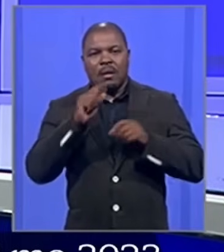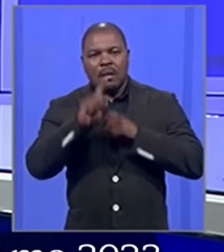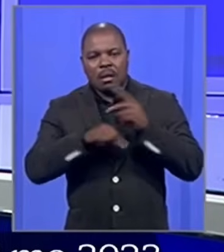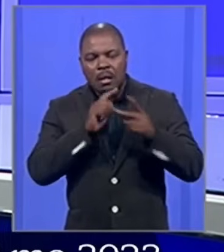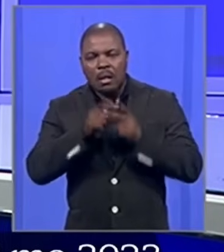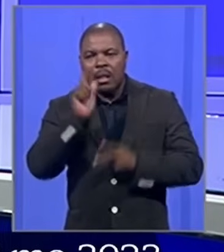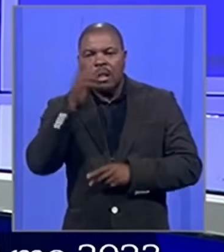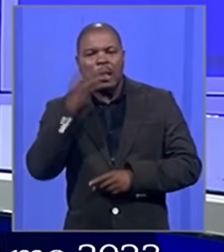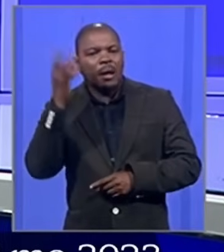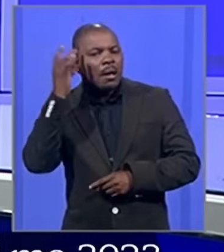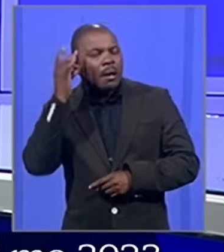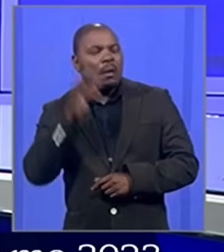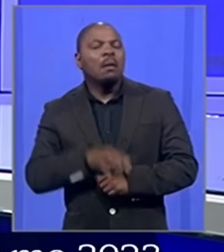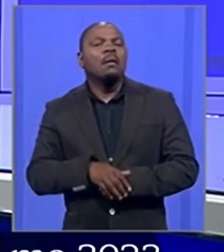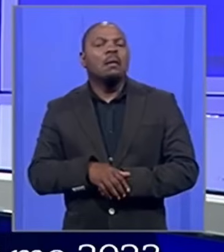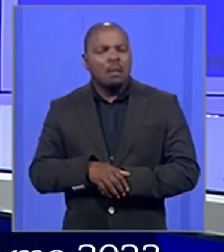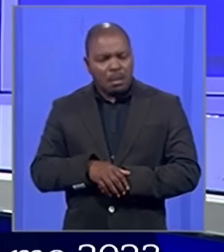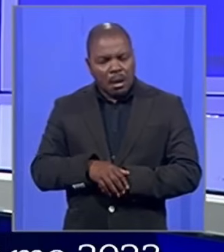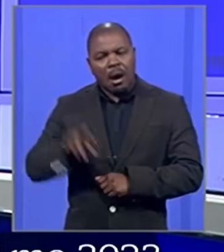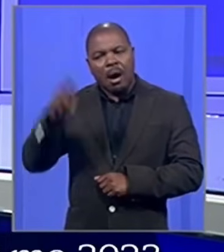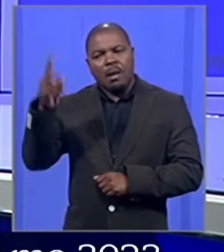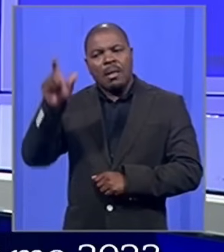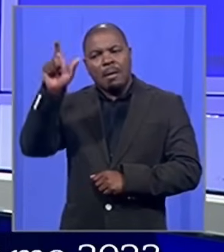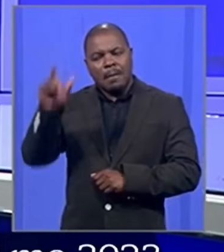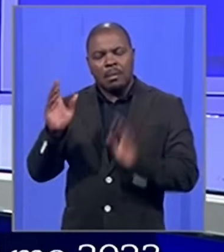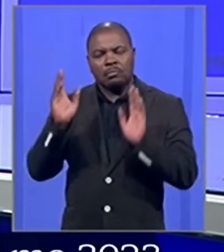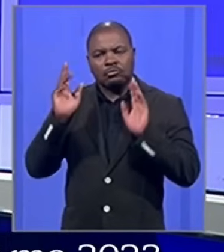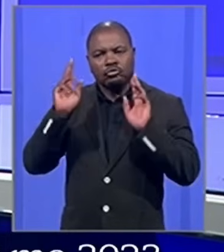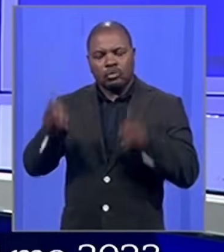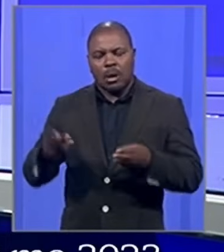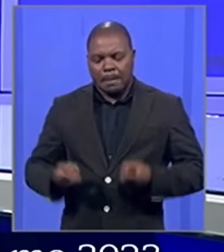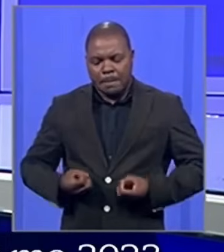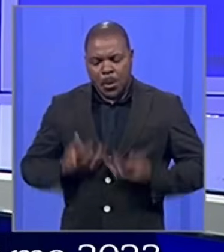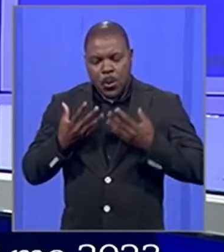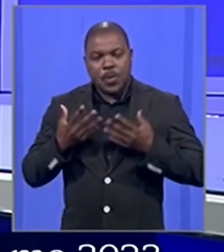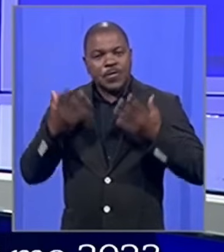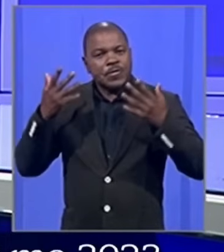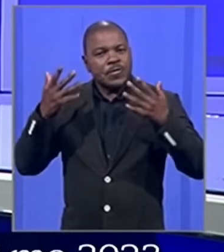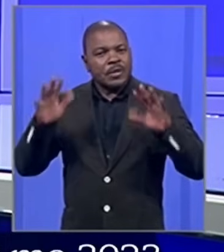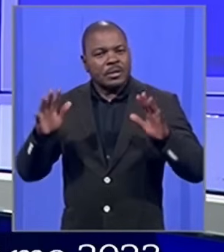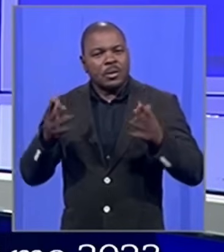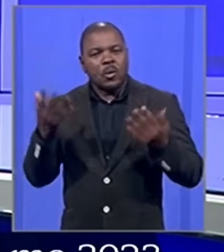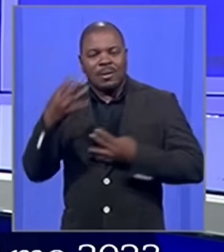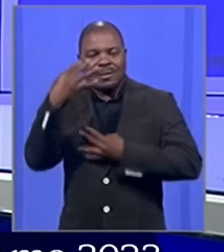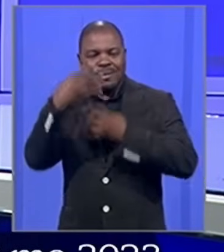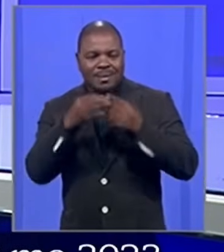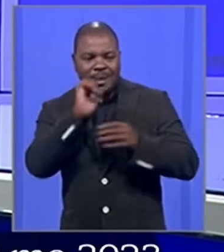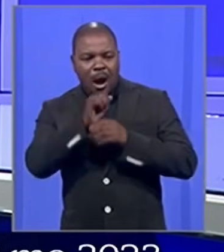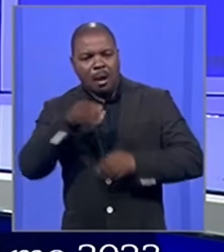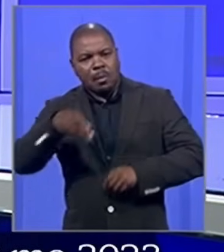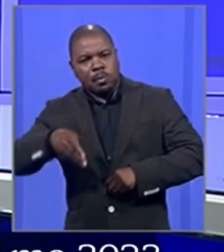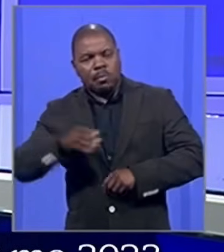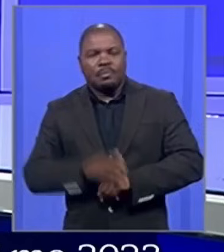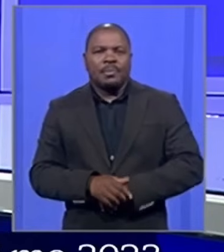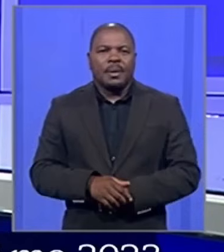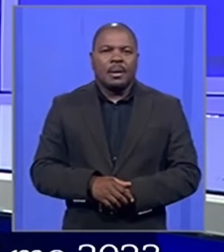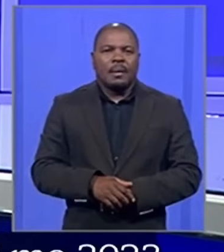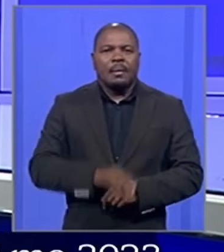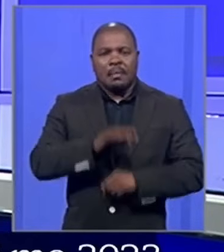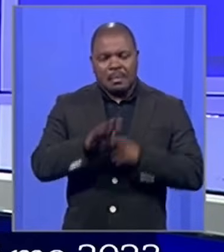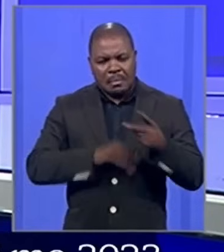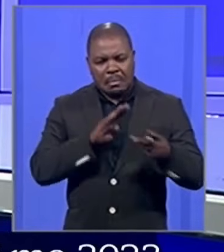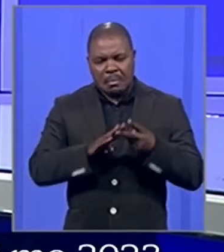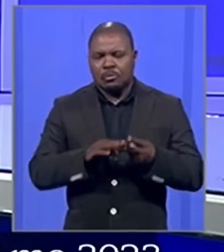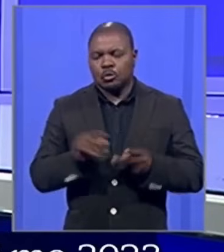tlhagelela dikgang tsa gore go se topo se se shileng lore se se boneng kwa seleng ya gagwe mme ka